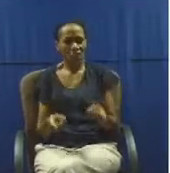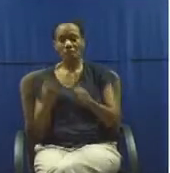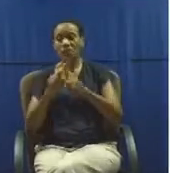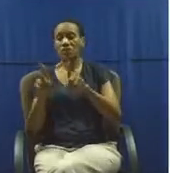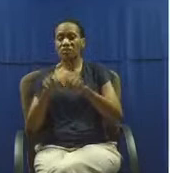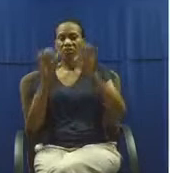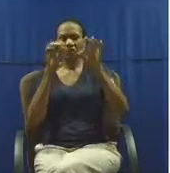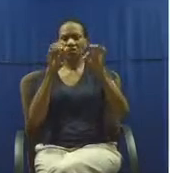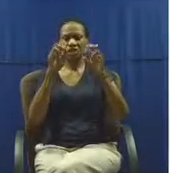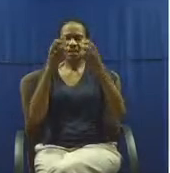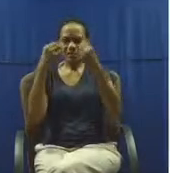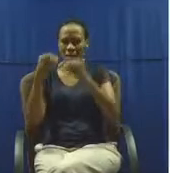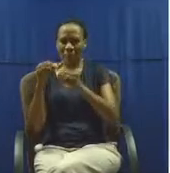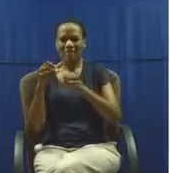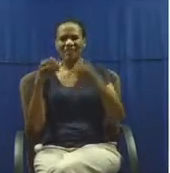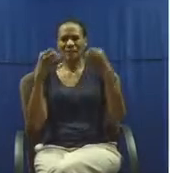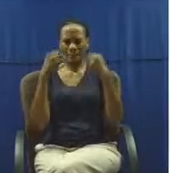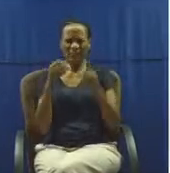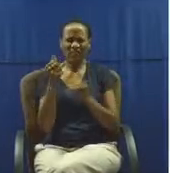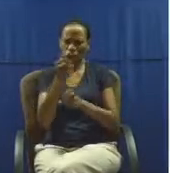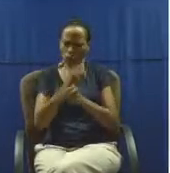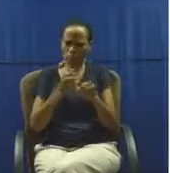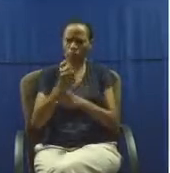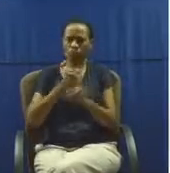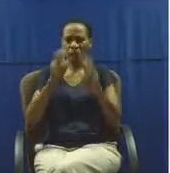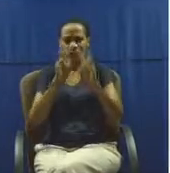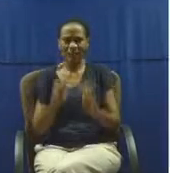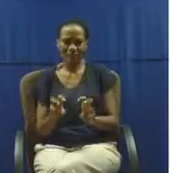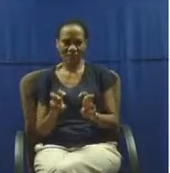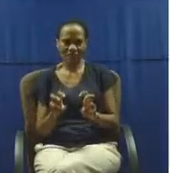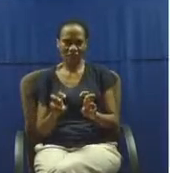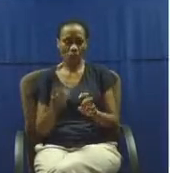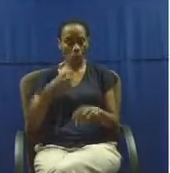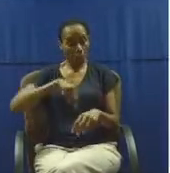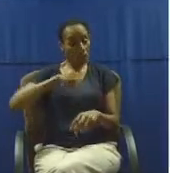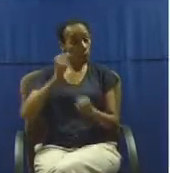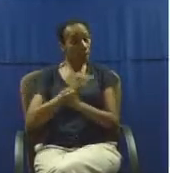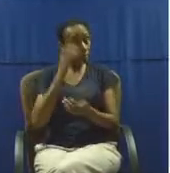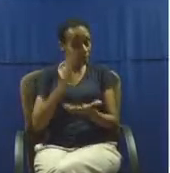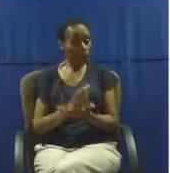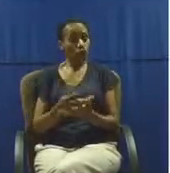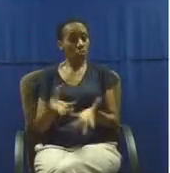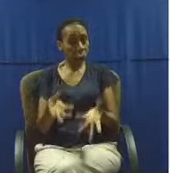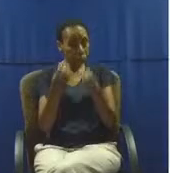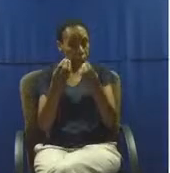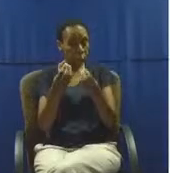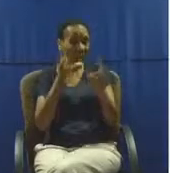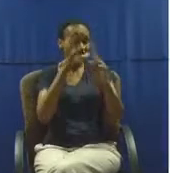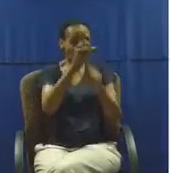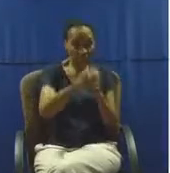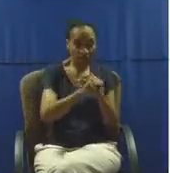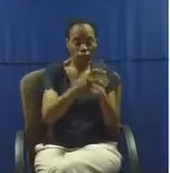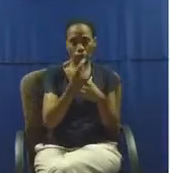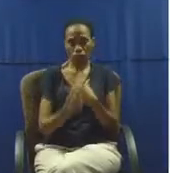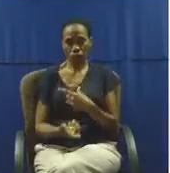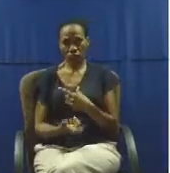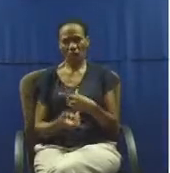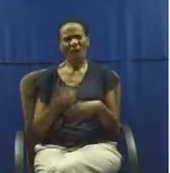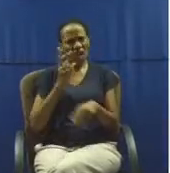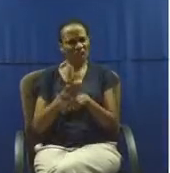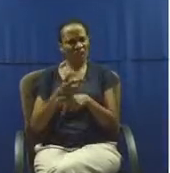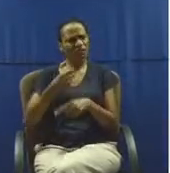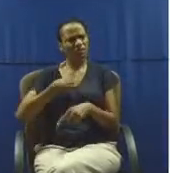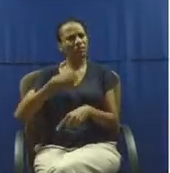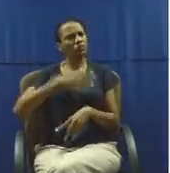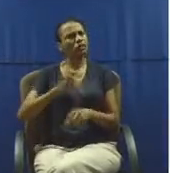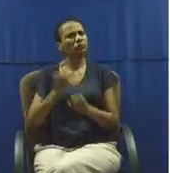manufacturers of equipment are now, in a race to make sure that we get there. And we had thought that we would also get